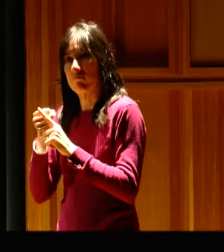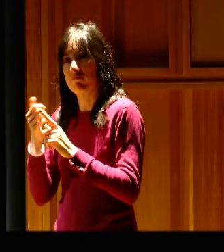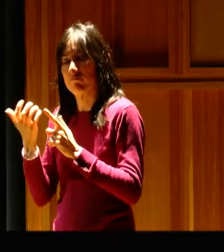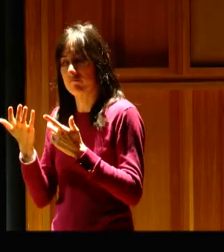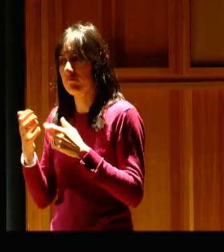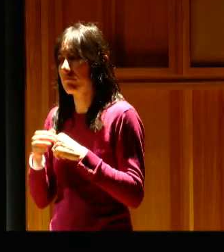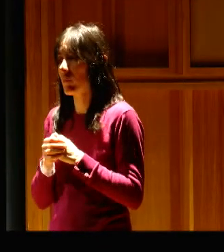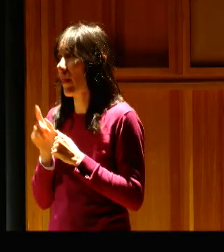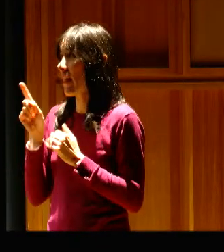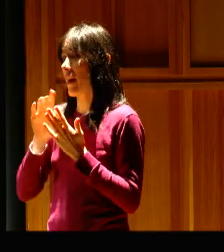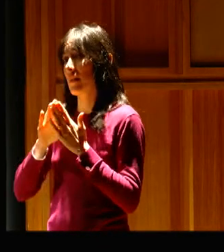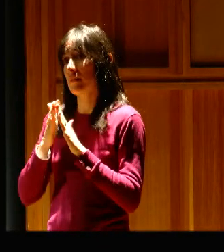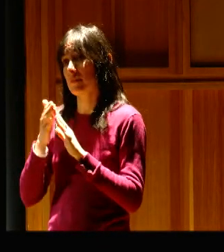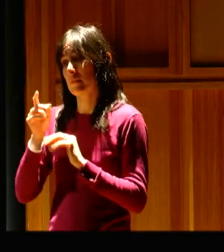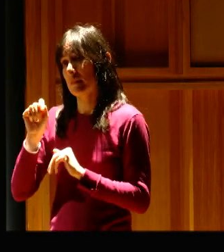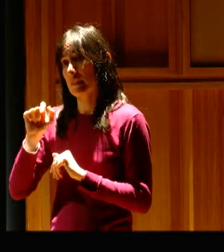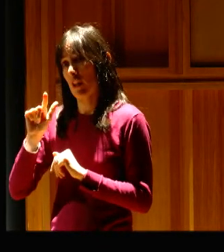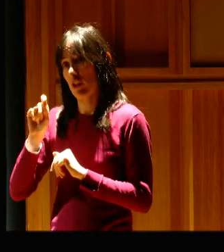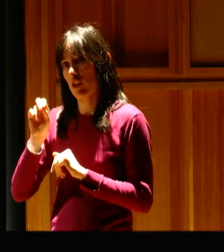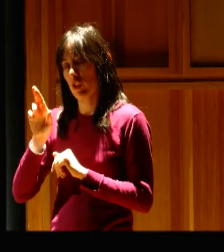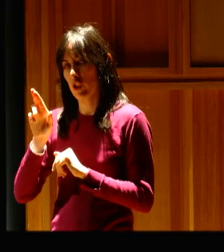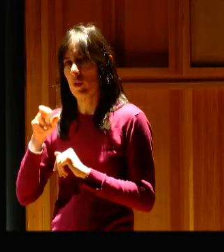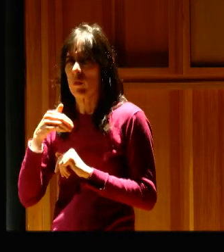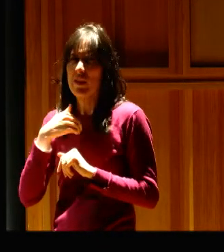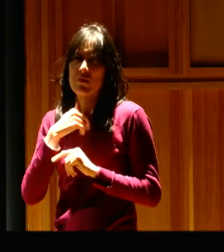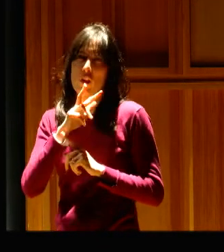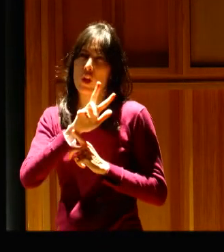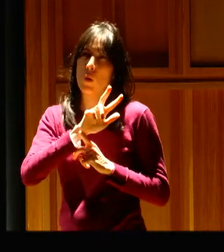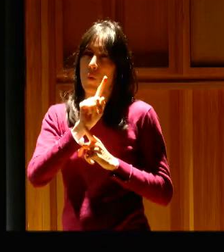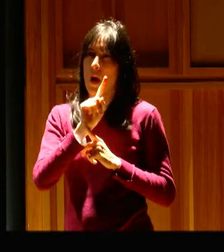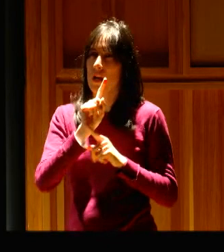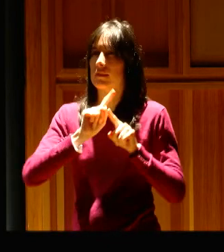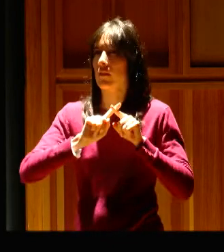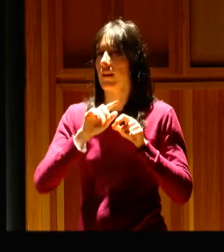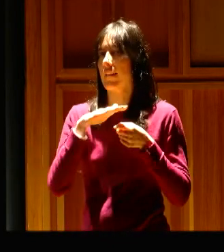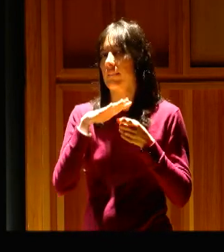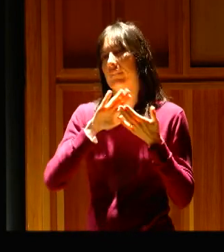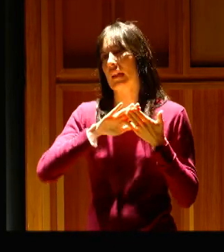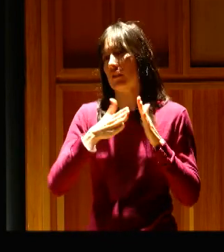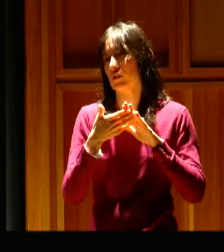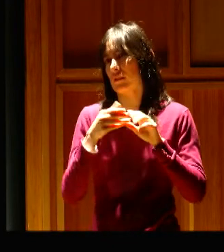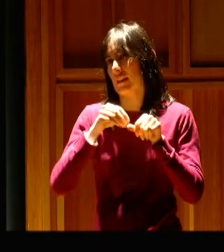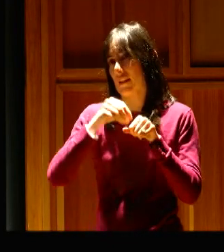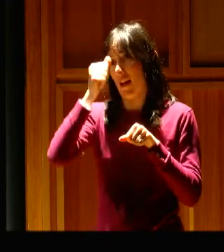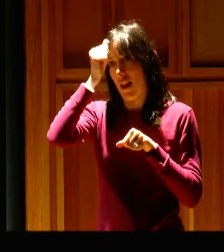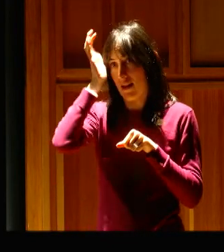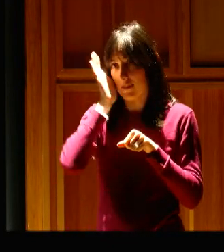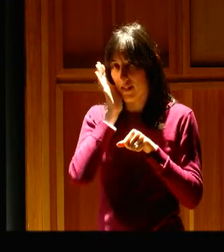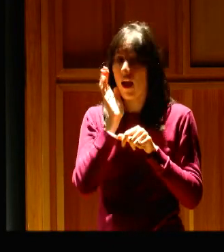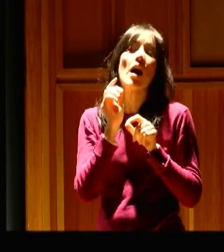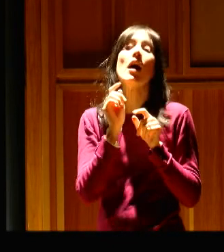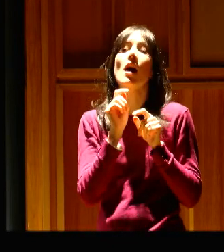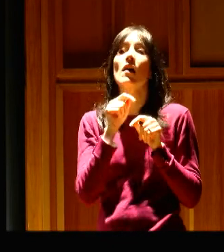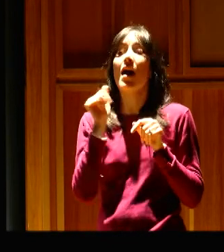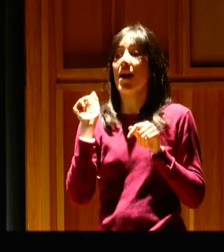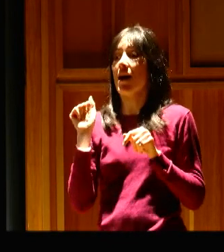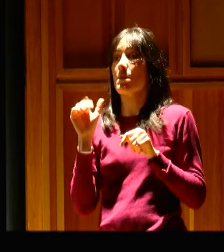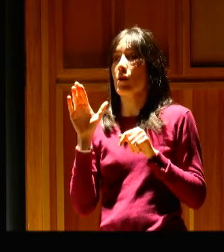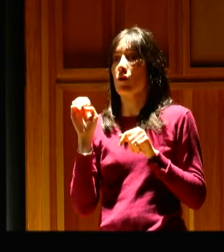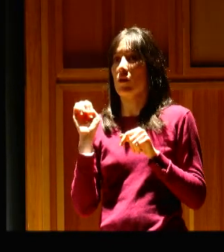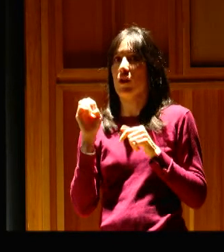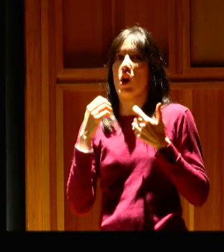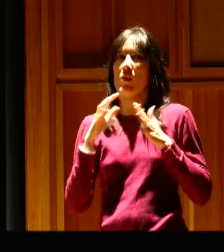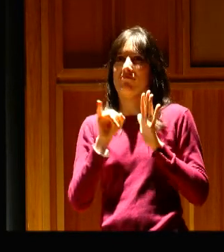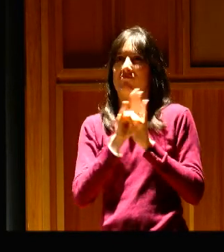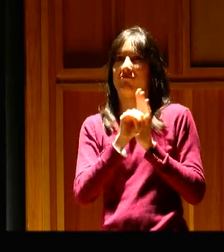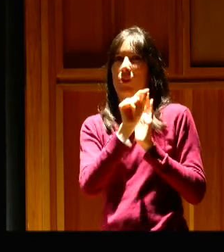Teller is one of 31 villages across the state of Alaska that the Army Corps of Engineers has identified as